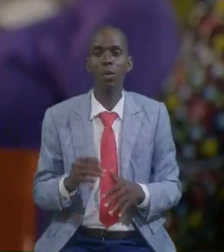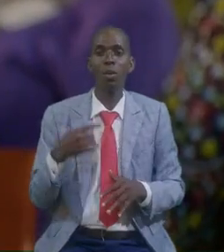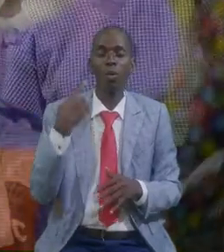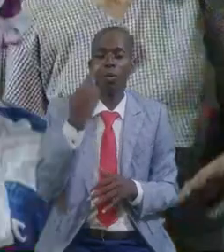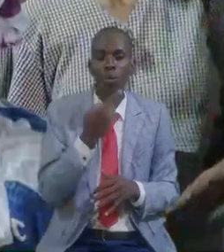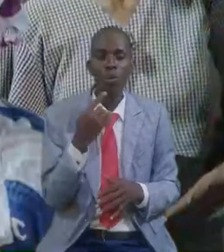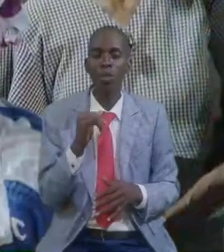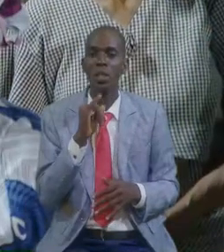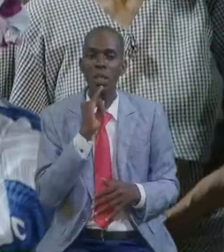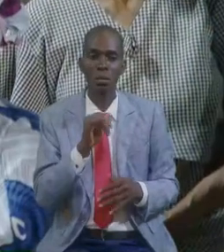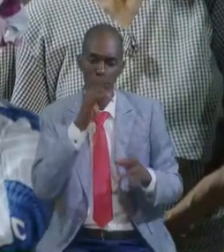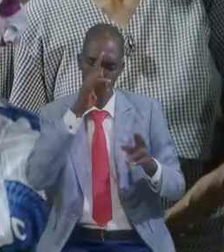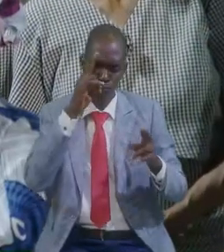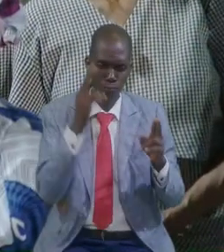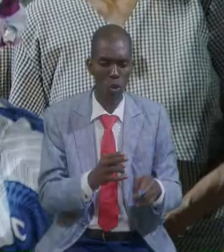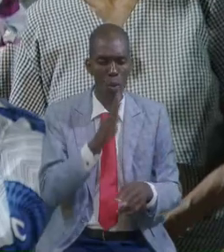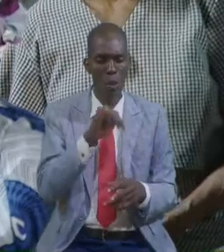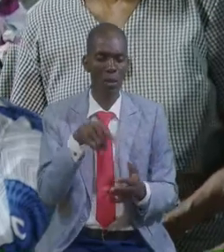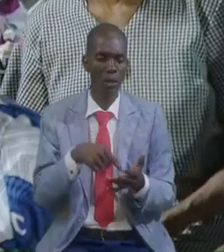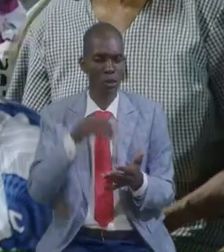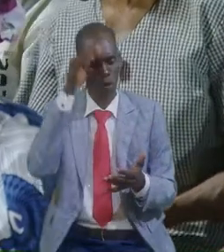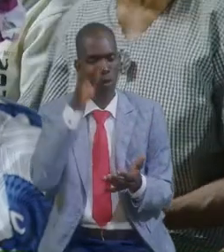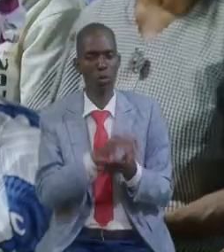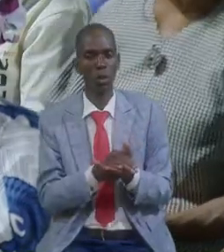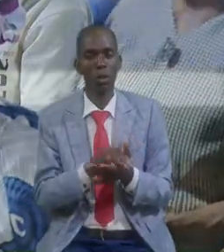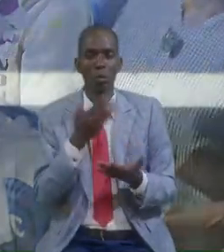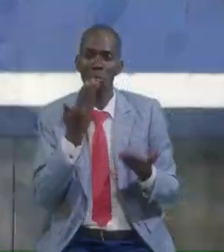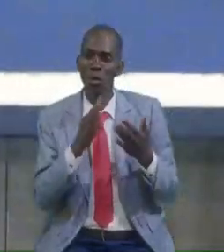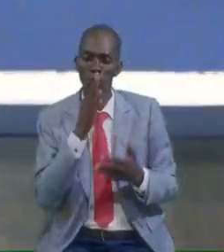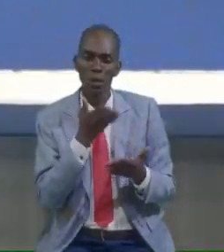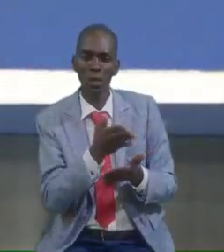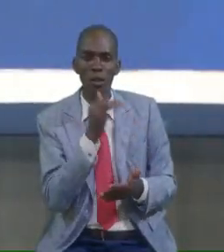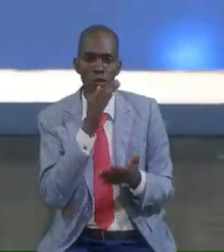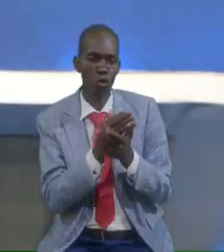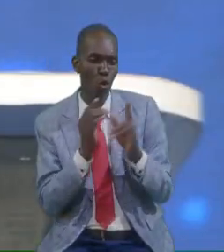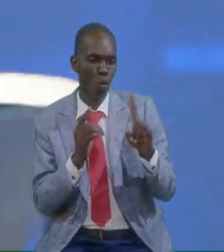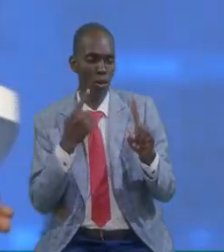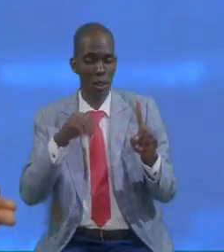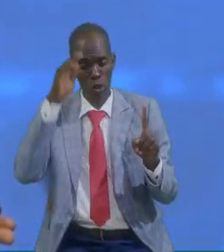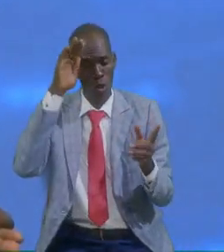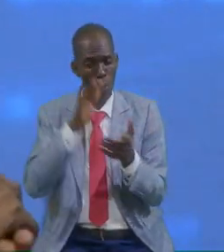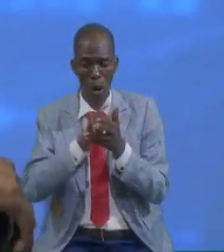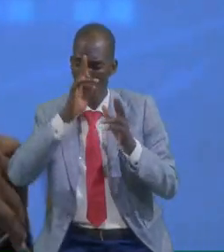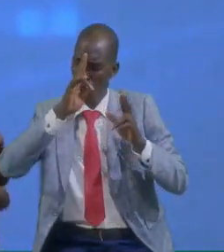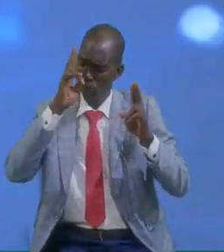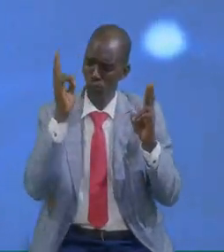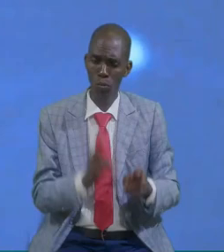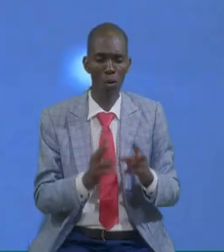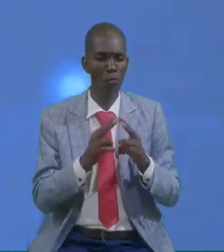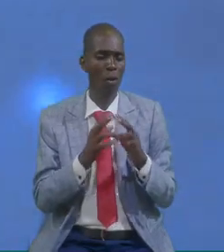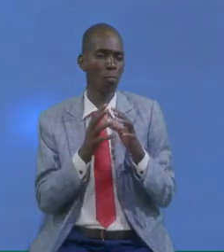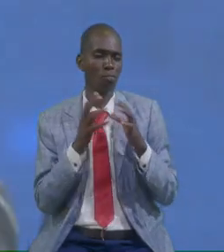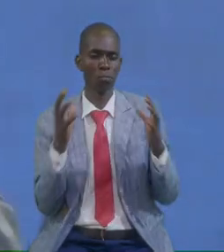that the man cannot say no to that mediator. And then he walks in and he